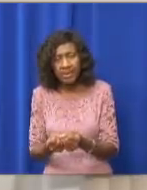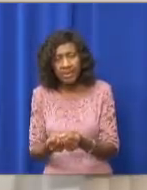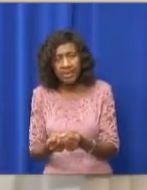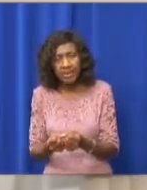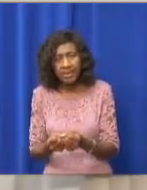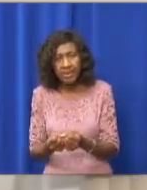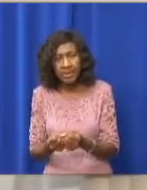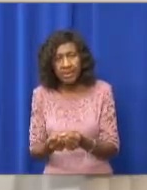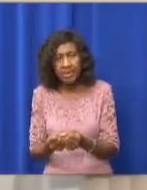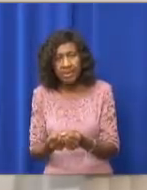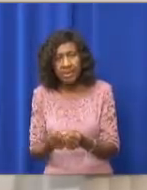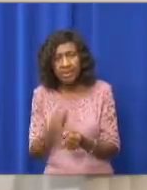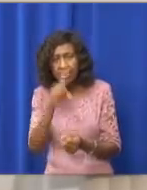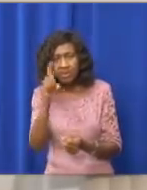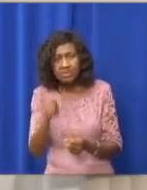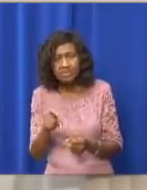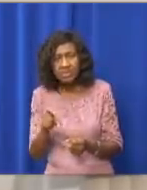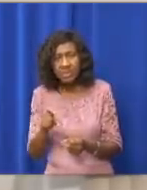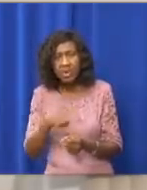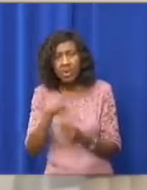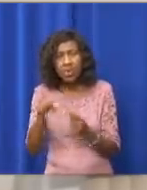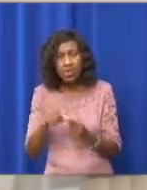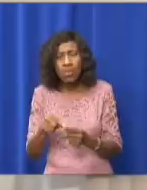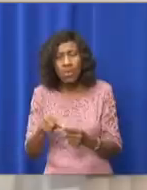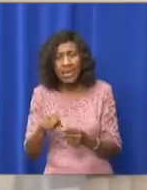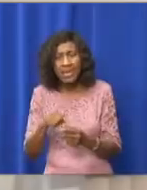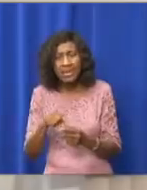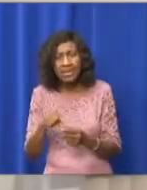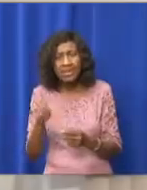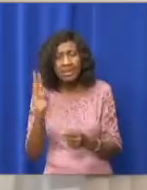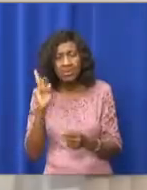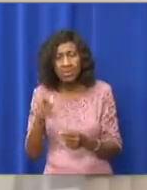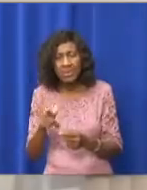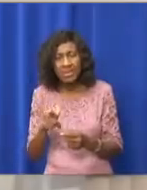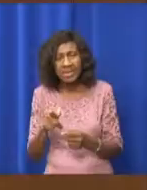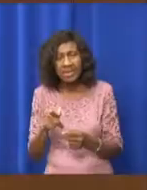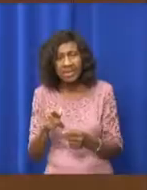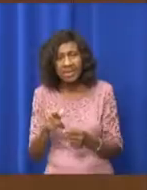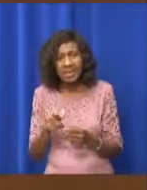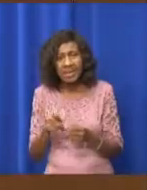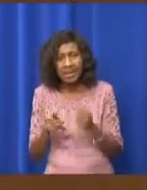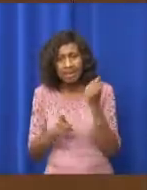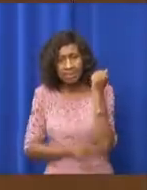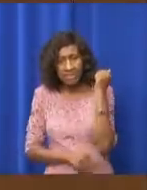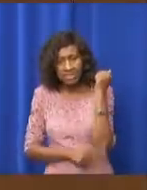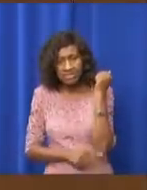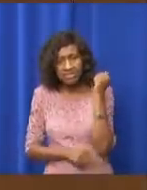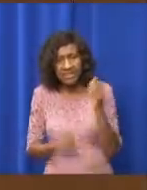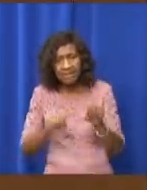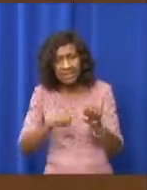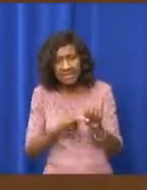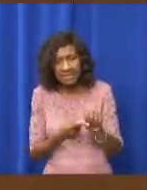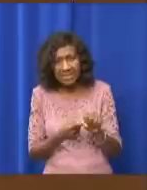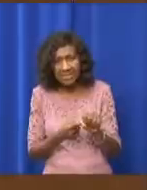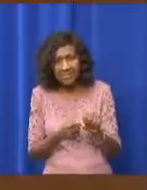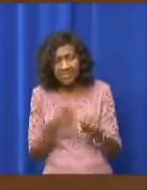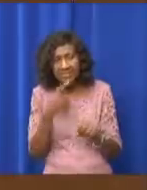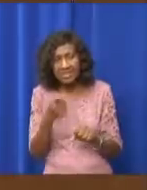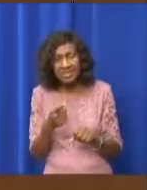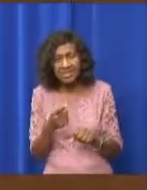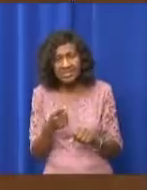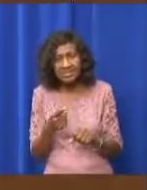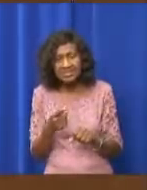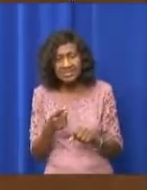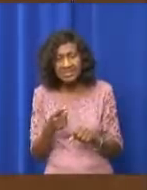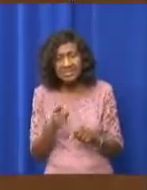when those prosecutions are going to start and if it's going to be done in open court? So Chief Justice issued a memorandum